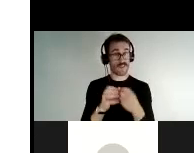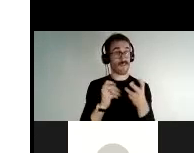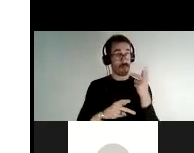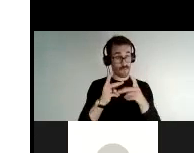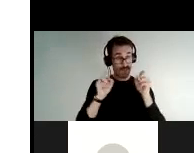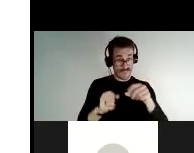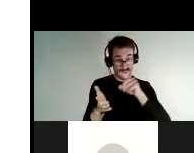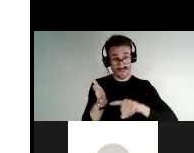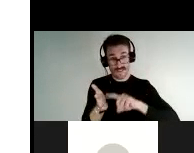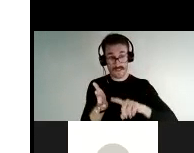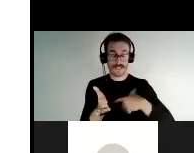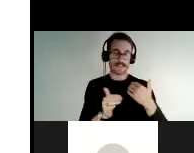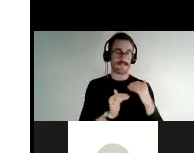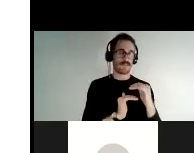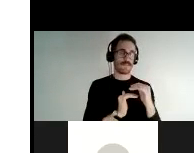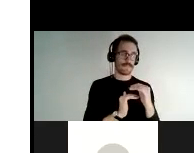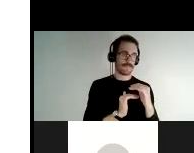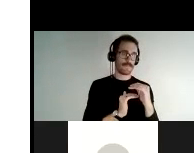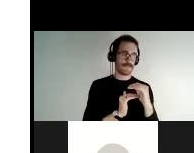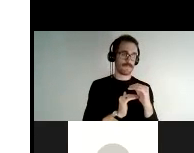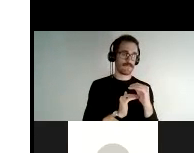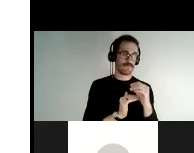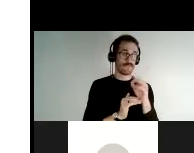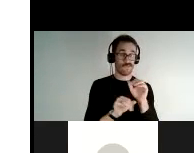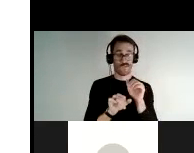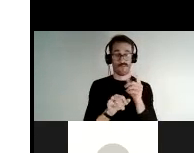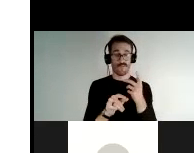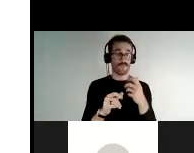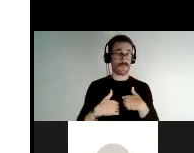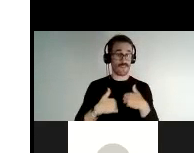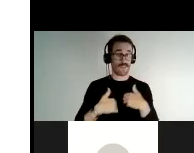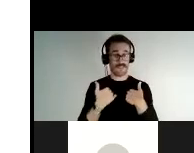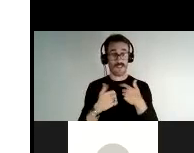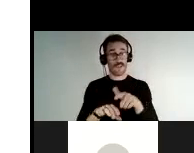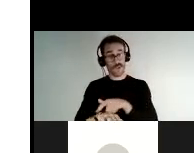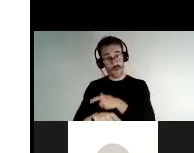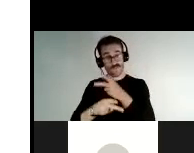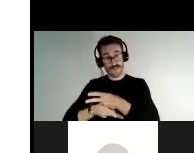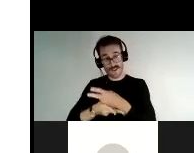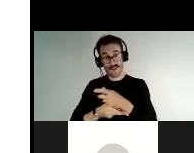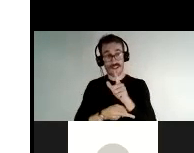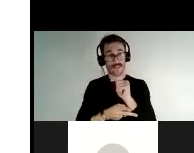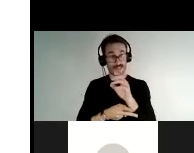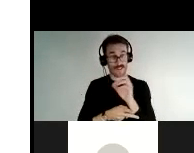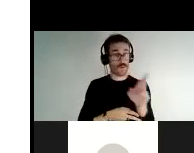long-term care or in a residential retirement home. There is a duty to report if there's any